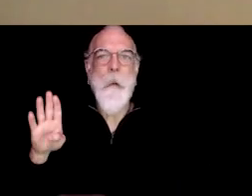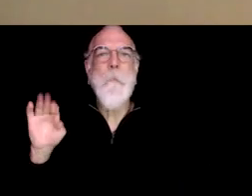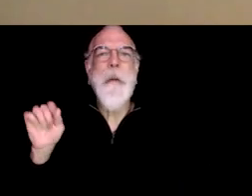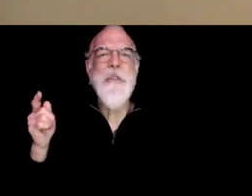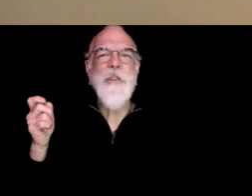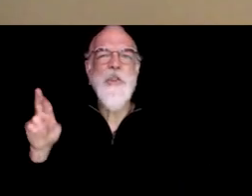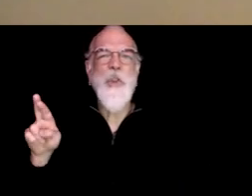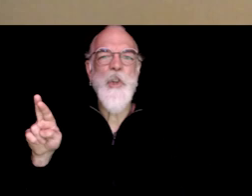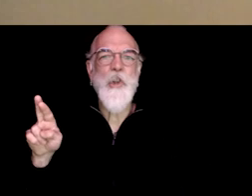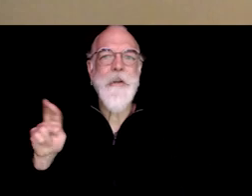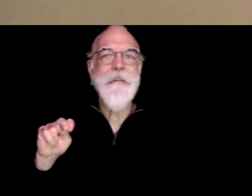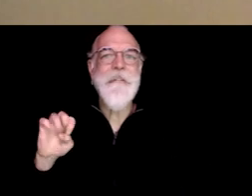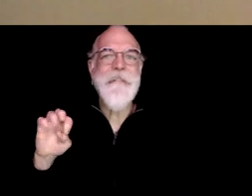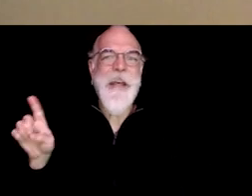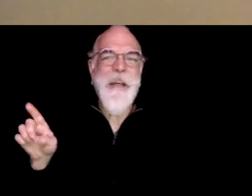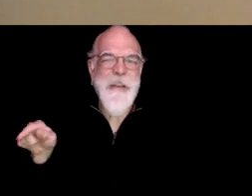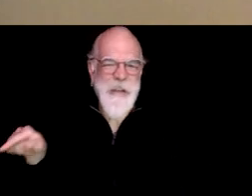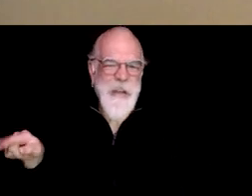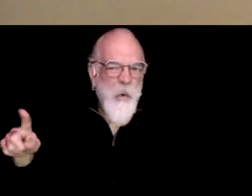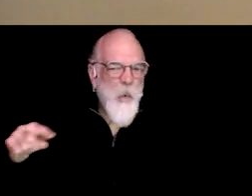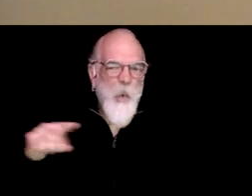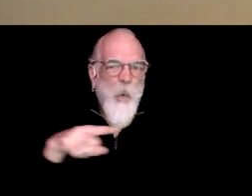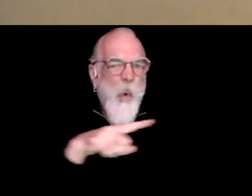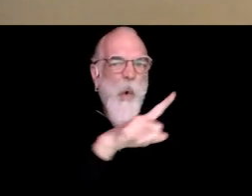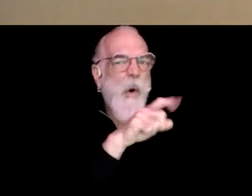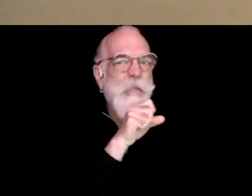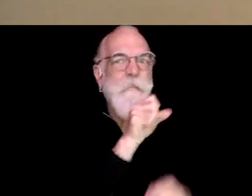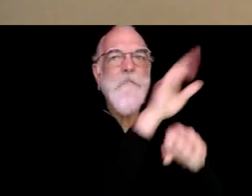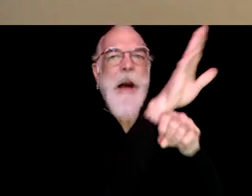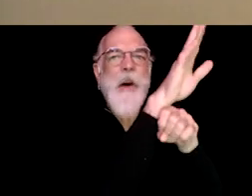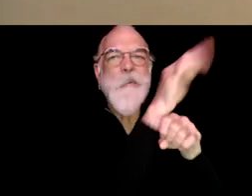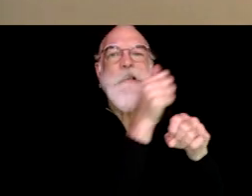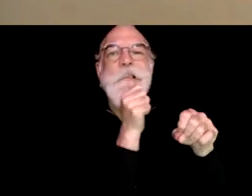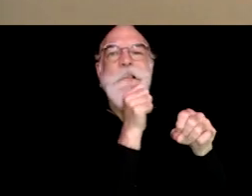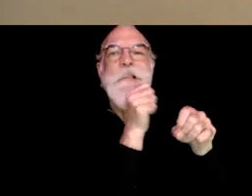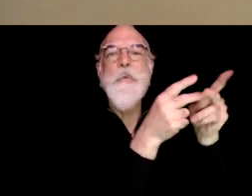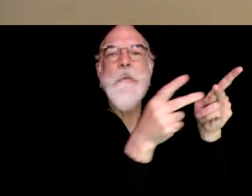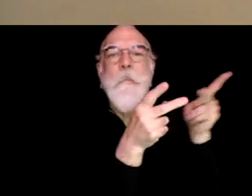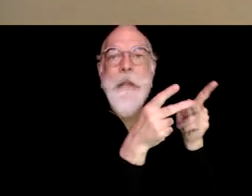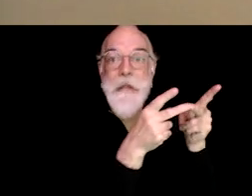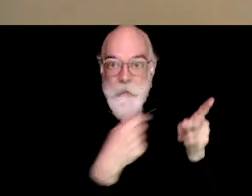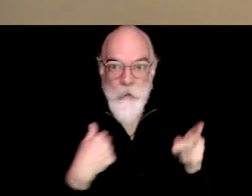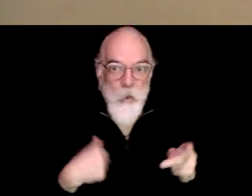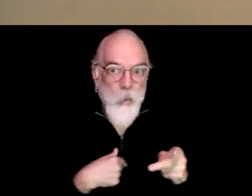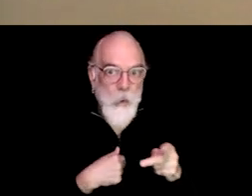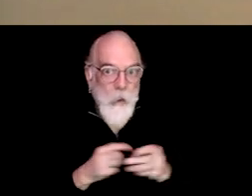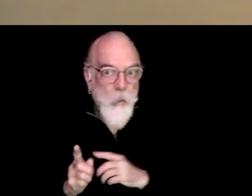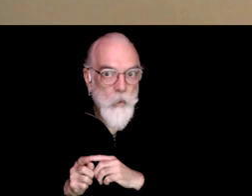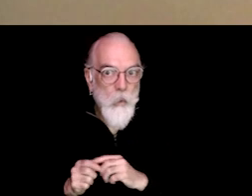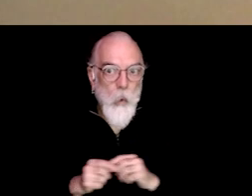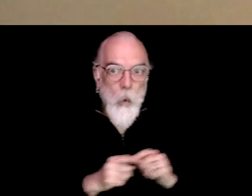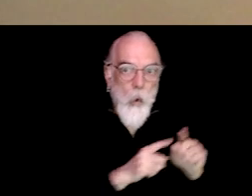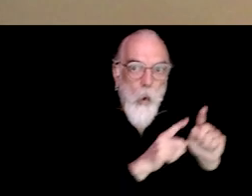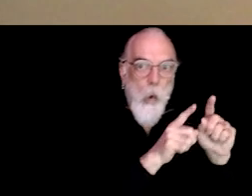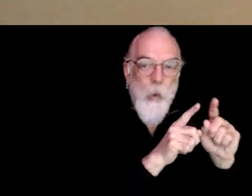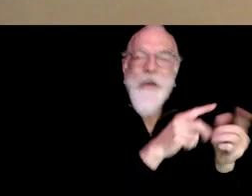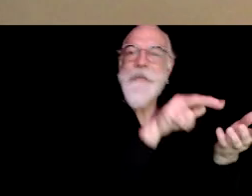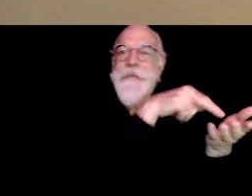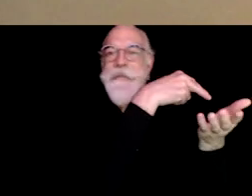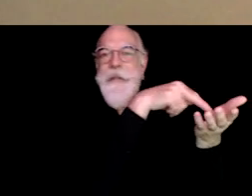do dances in the mountains and secret places. And so we would go